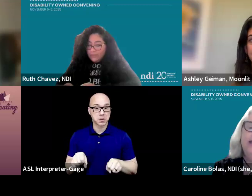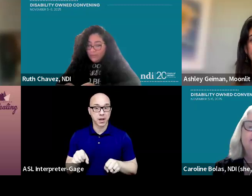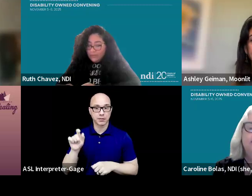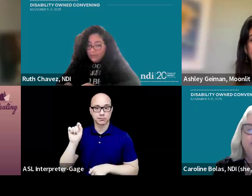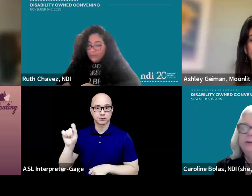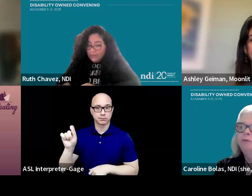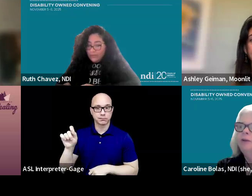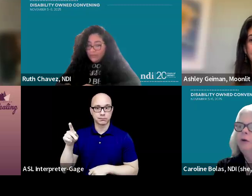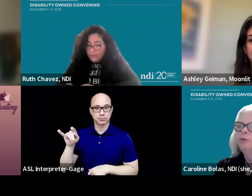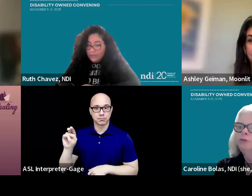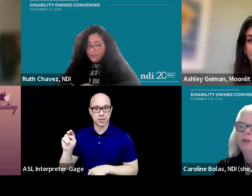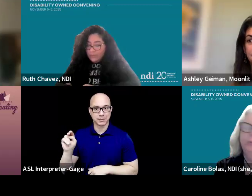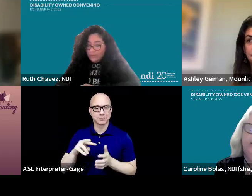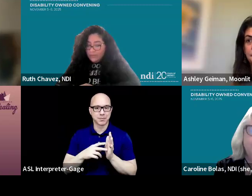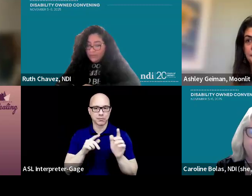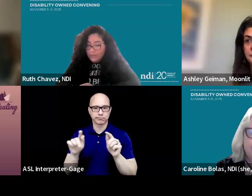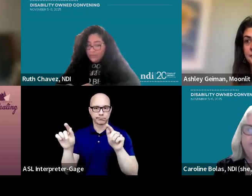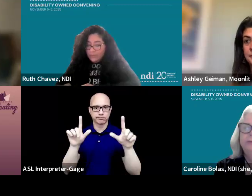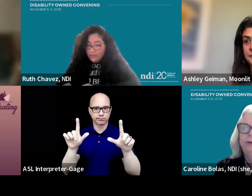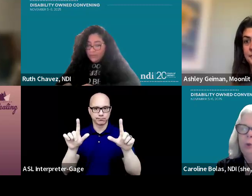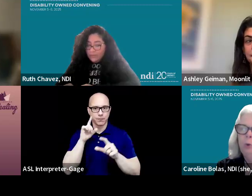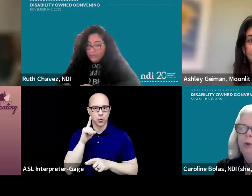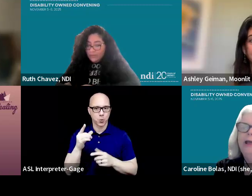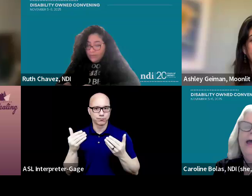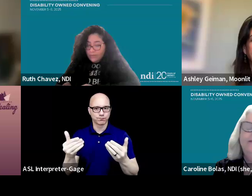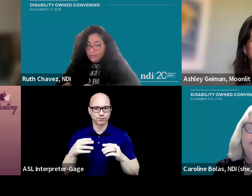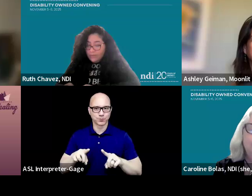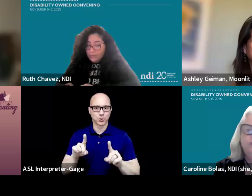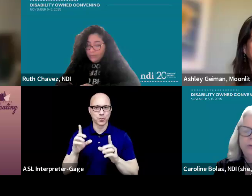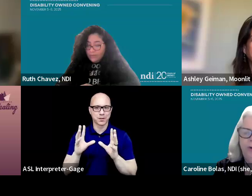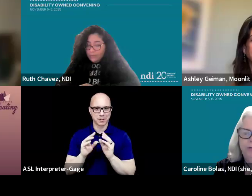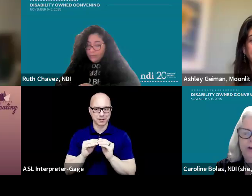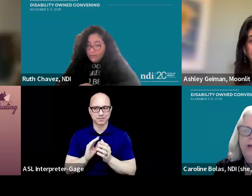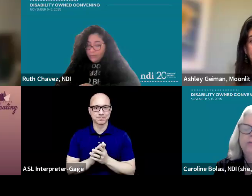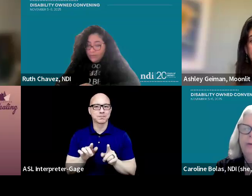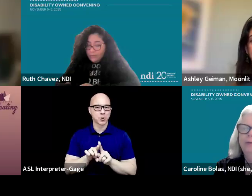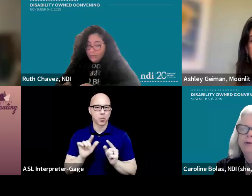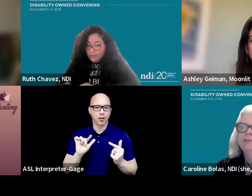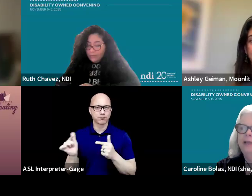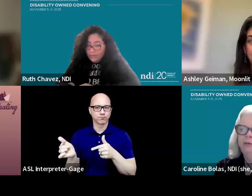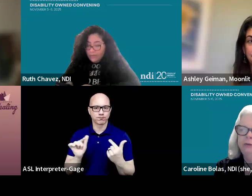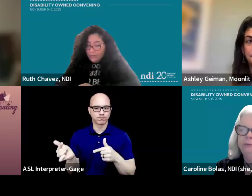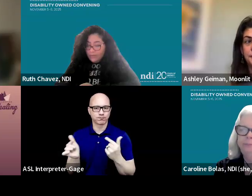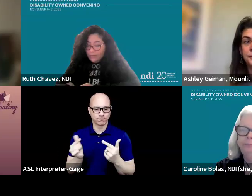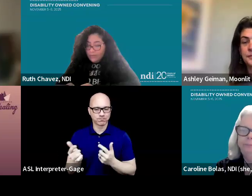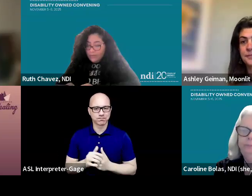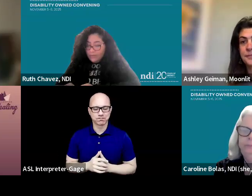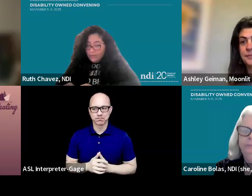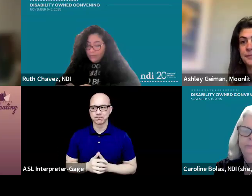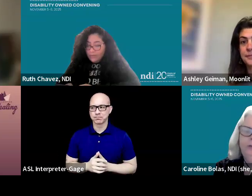that they remain in that first video screen throughout the presentation for you, and they will switch over throughout the